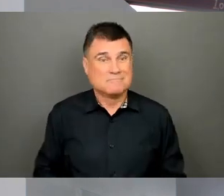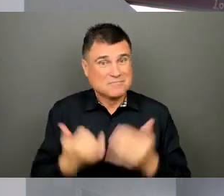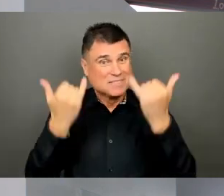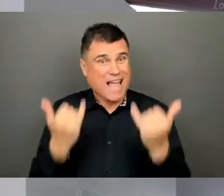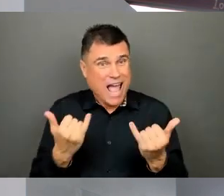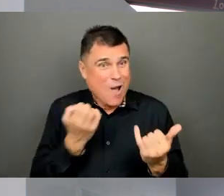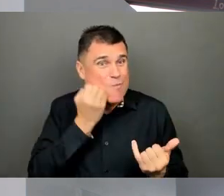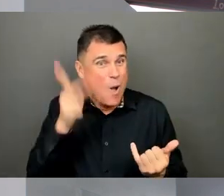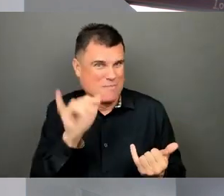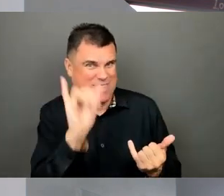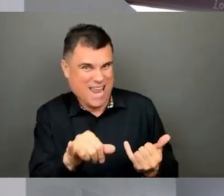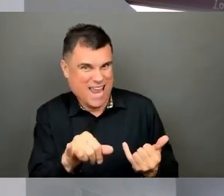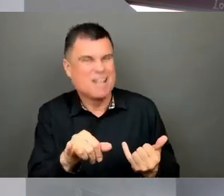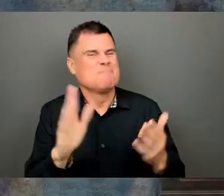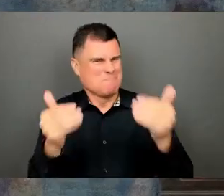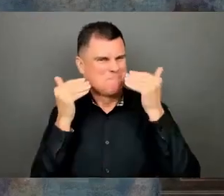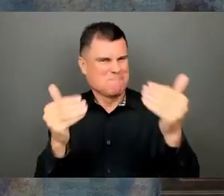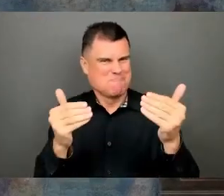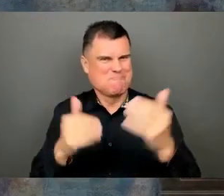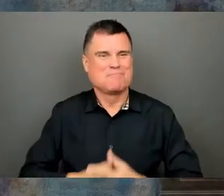Hope you're all warmed up. Let's get into it.